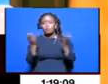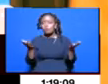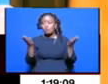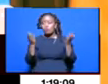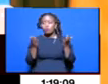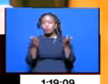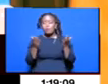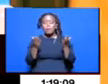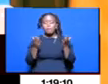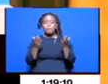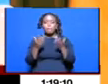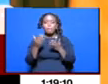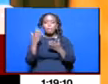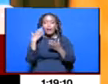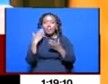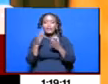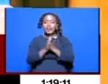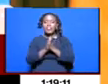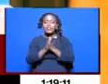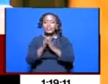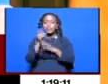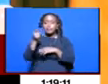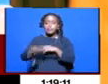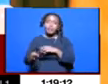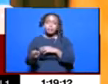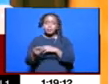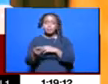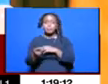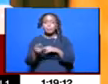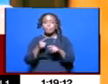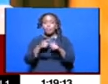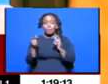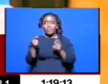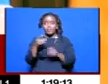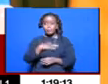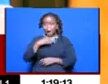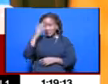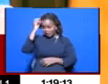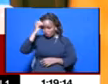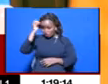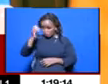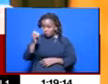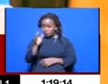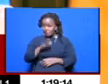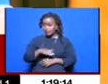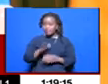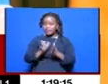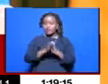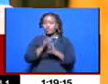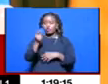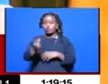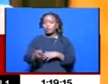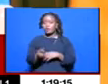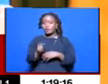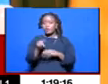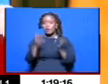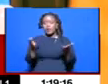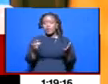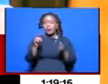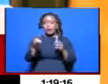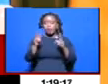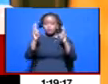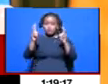bench. Yet my discomfiture, ladies and gentlemen, with the manner in which this issue was brought before the High Court in the